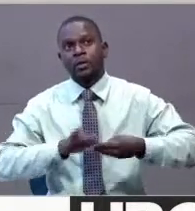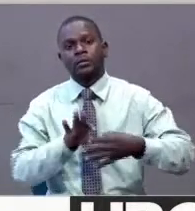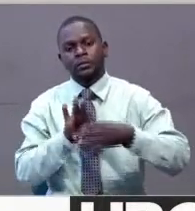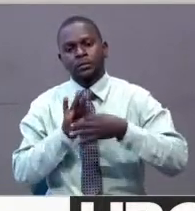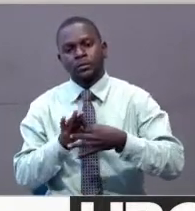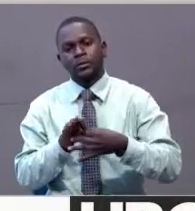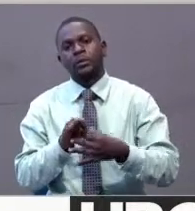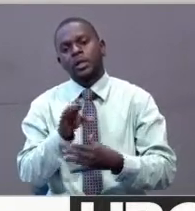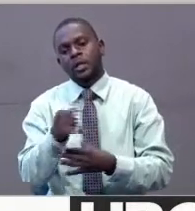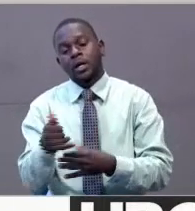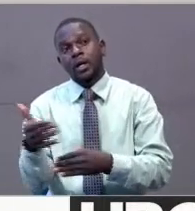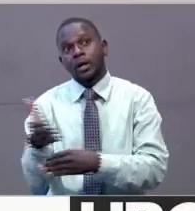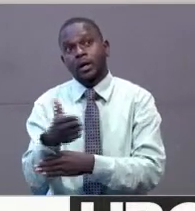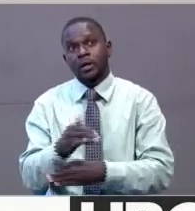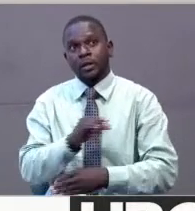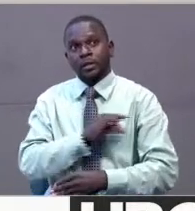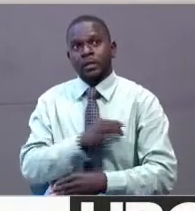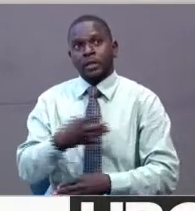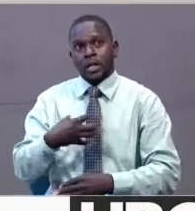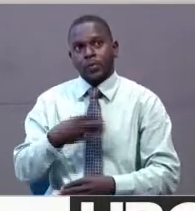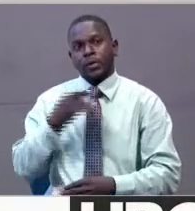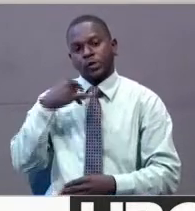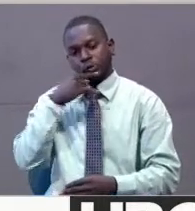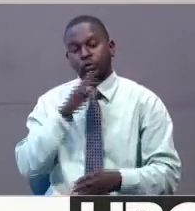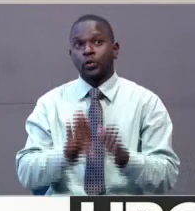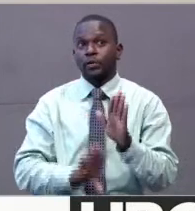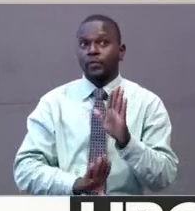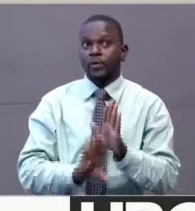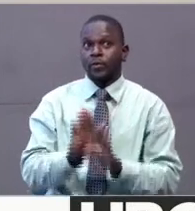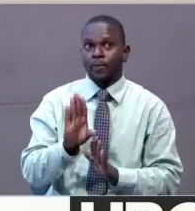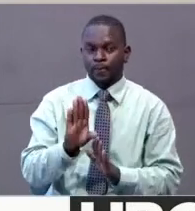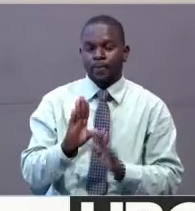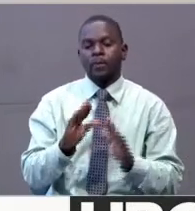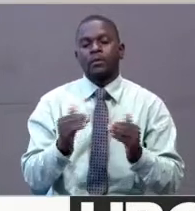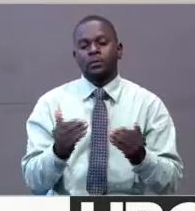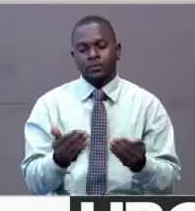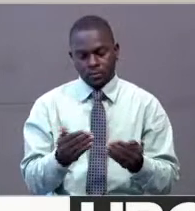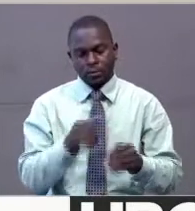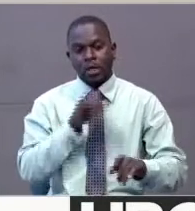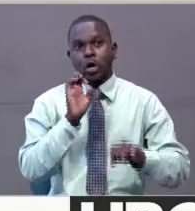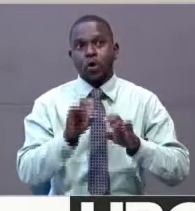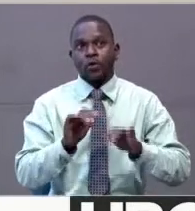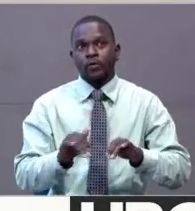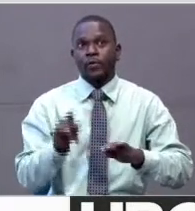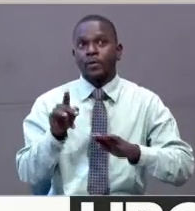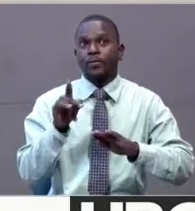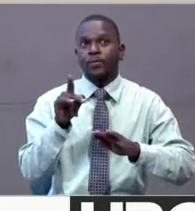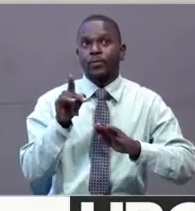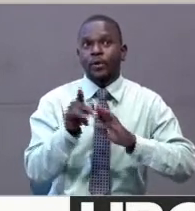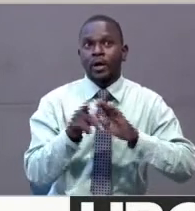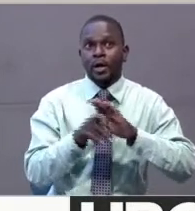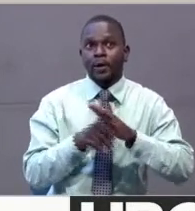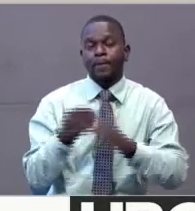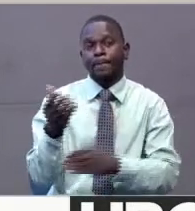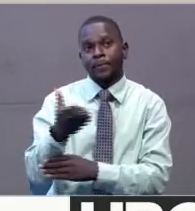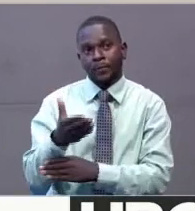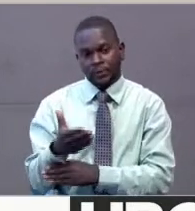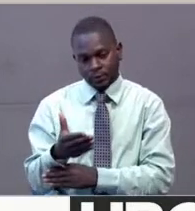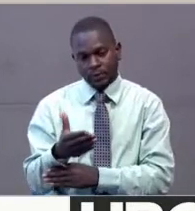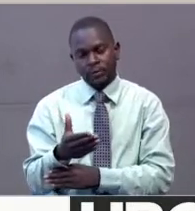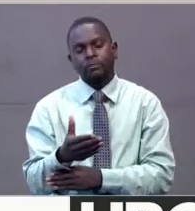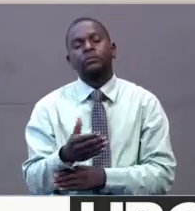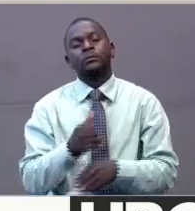sister ministries including Gender, Labour and Social Development, Health and Office of the Prime Minister, remains